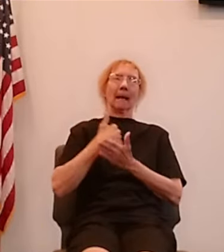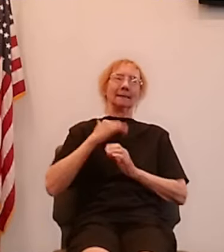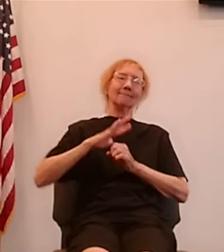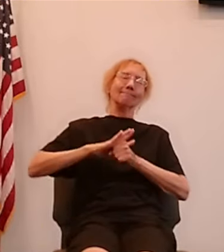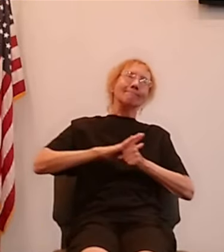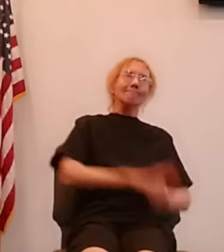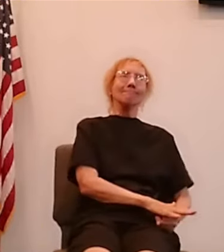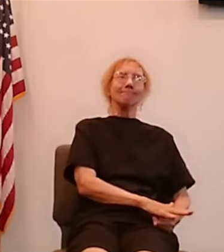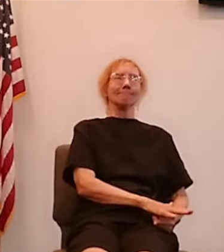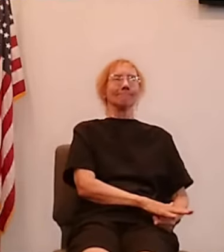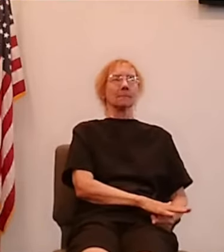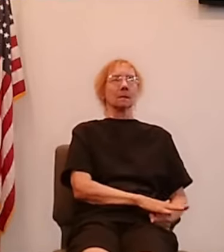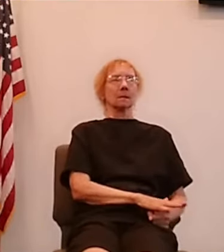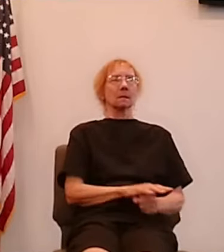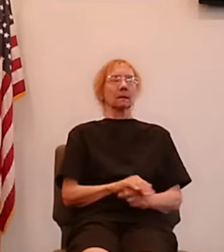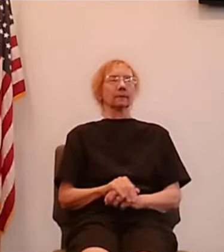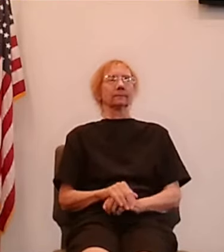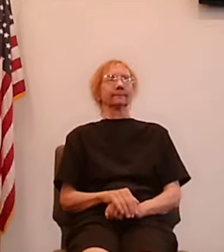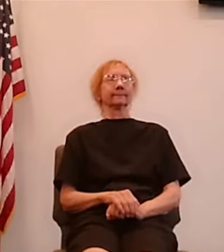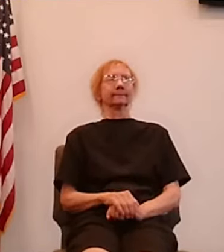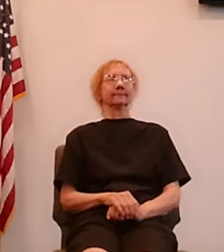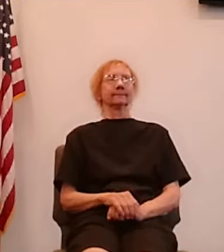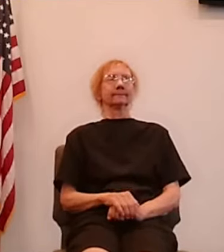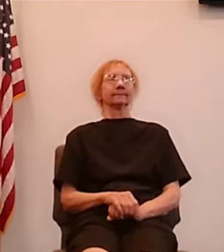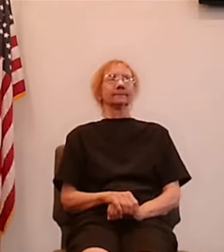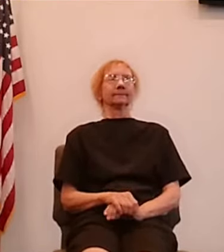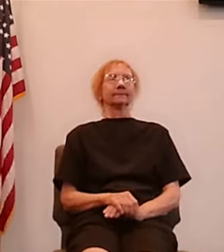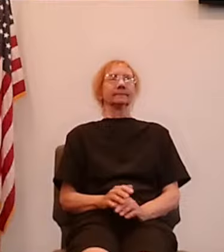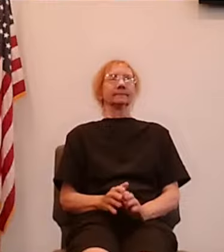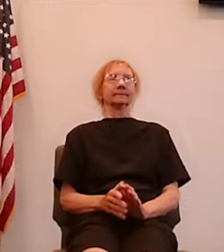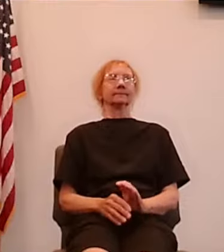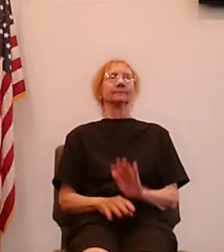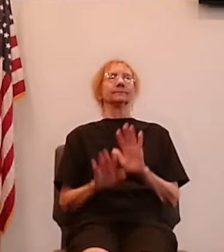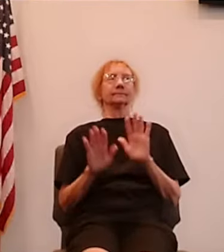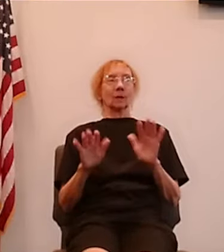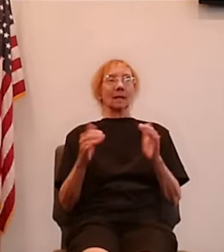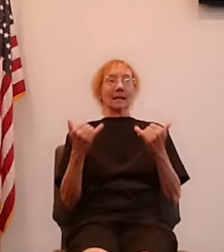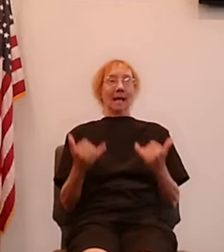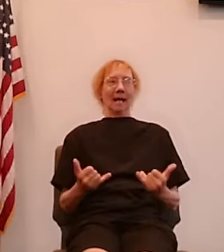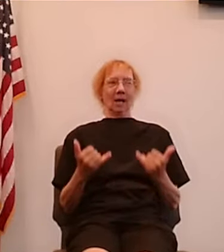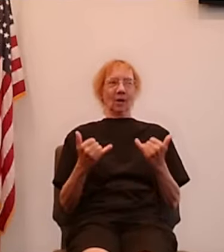So Lord, in our time now, remind us of it, but